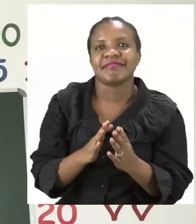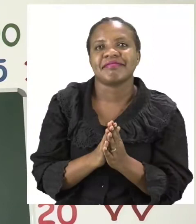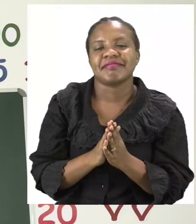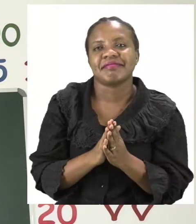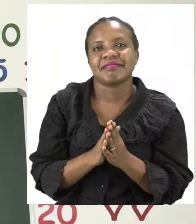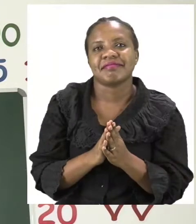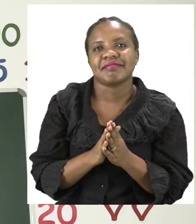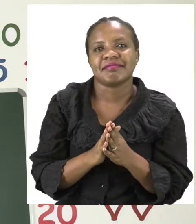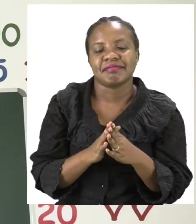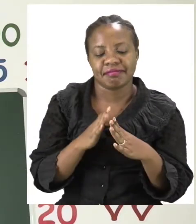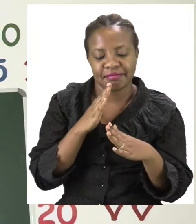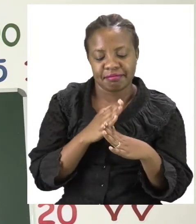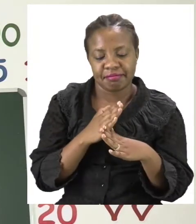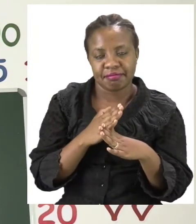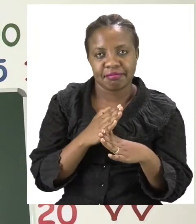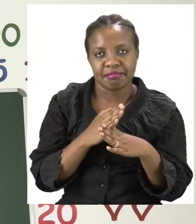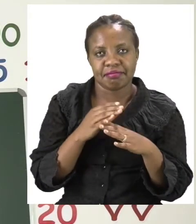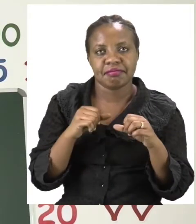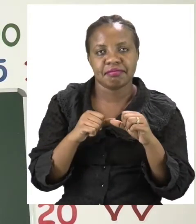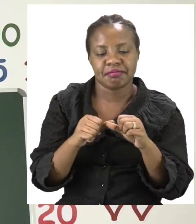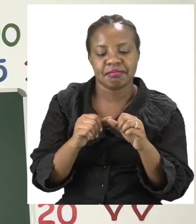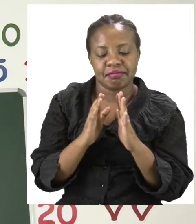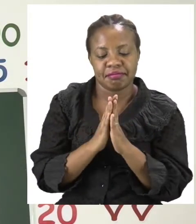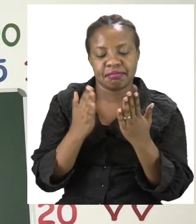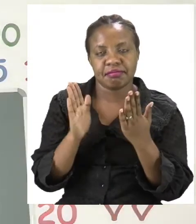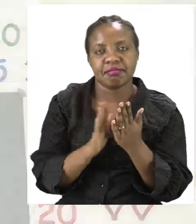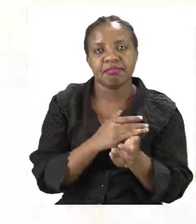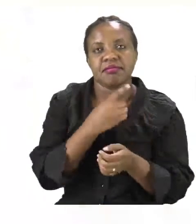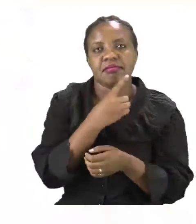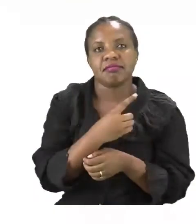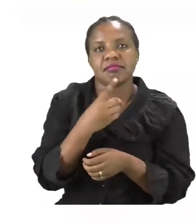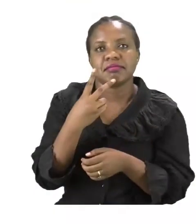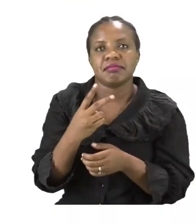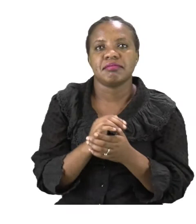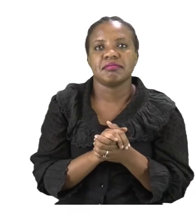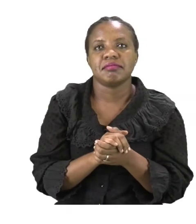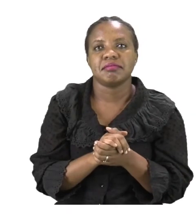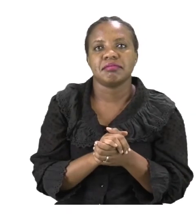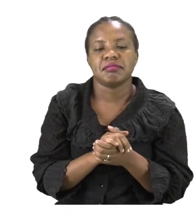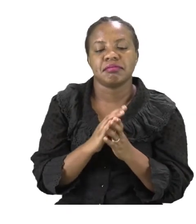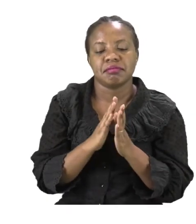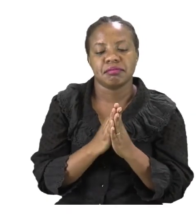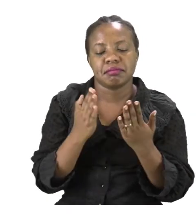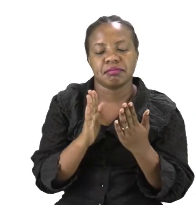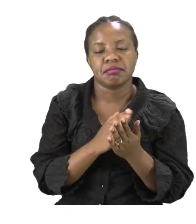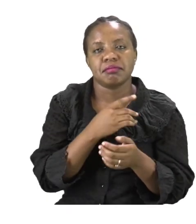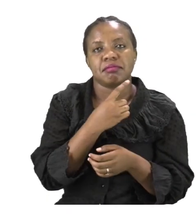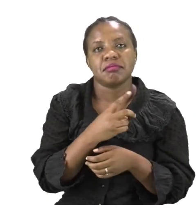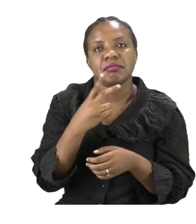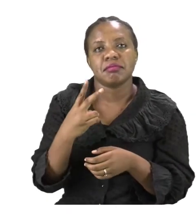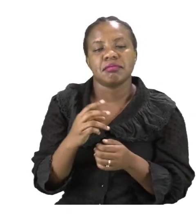For our exercise now, please can you turn to page 12. On page 12, we are going to be